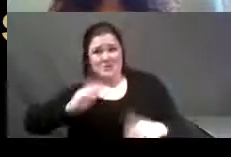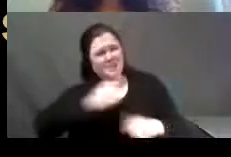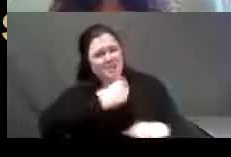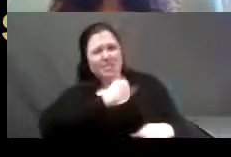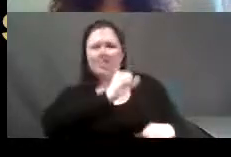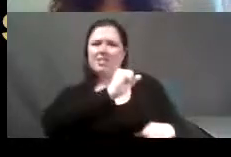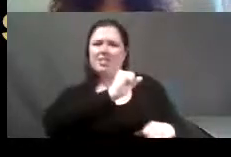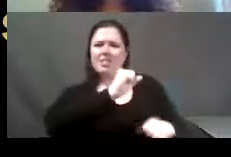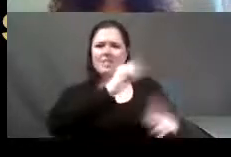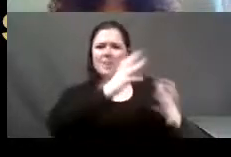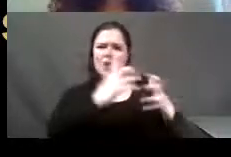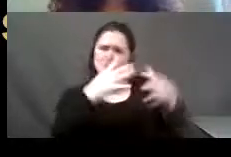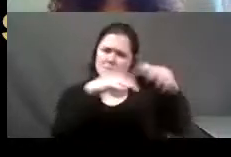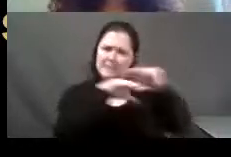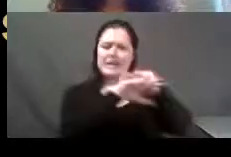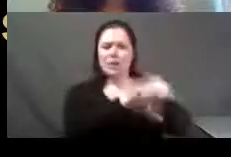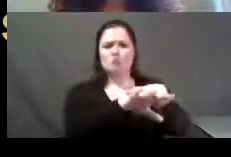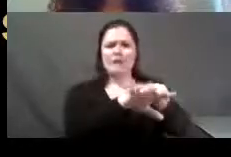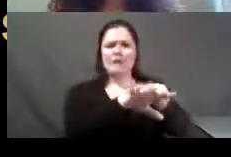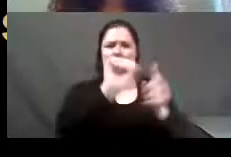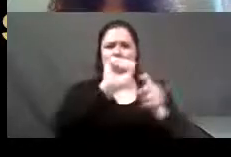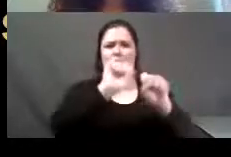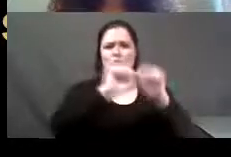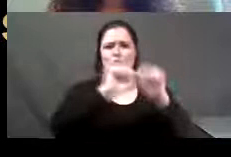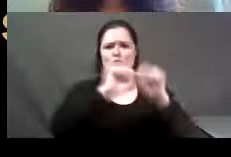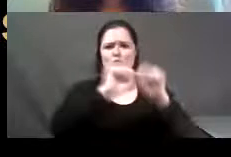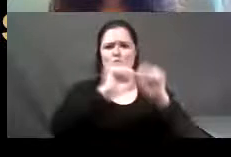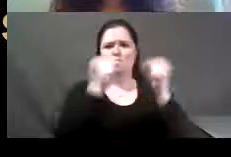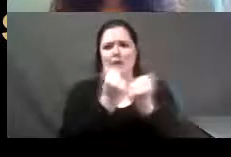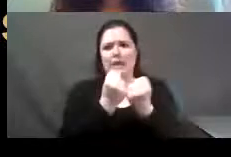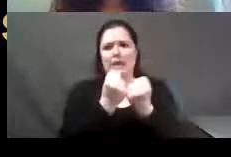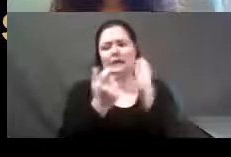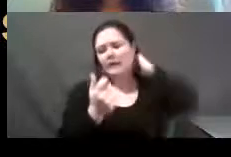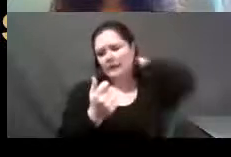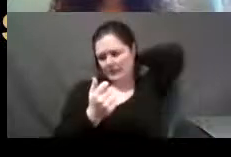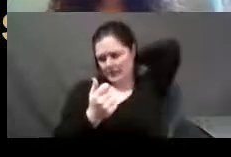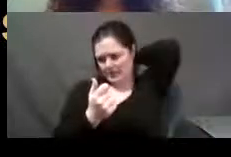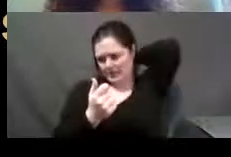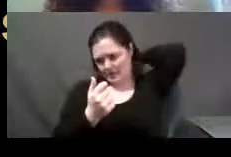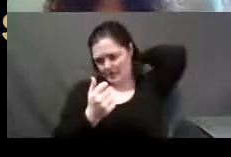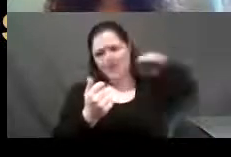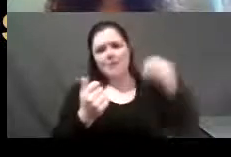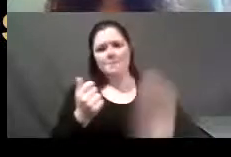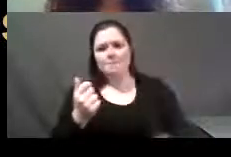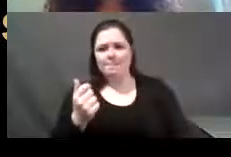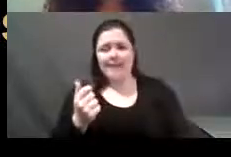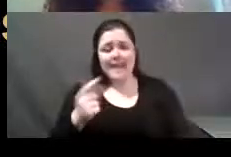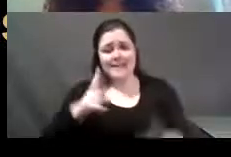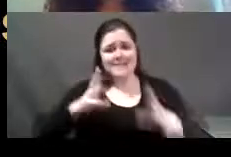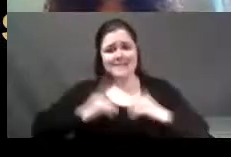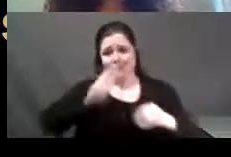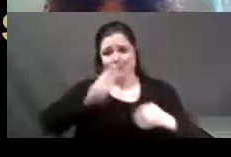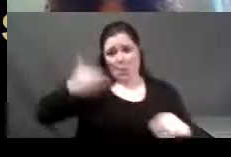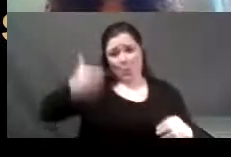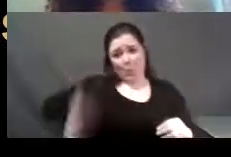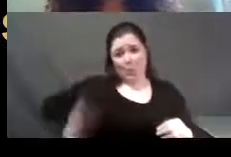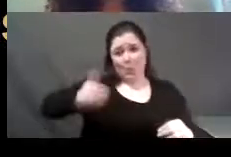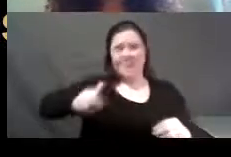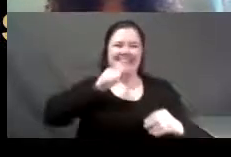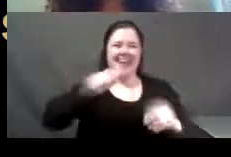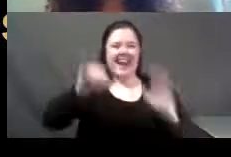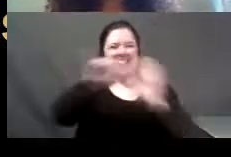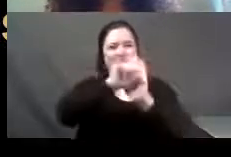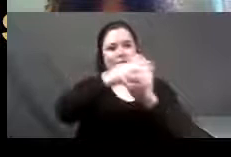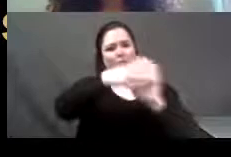be integrated in society and to be accepted the way that they are without those stigmas. And